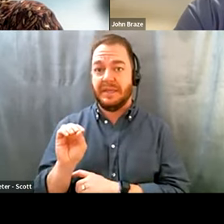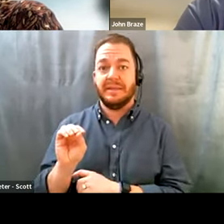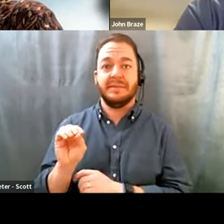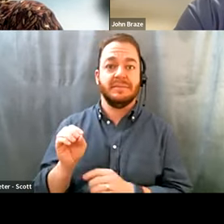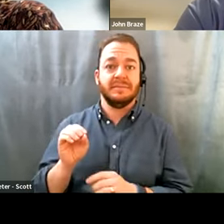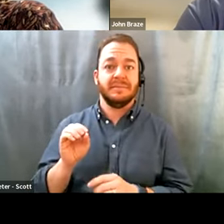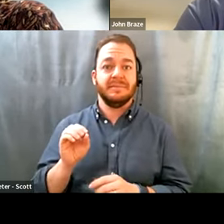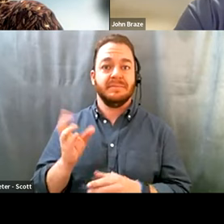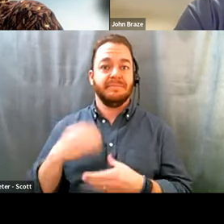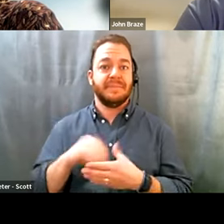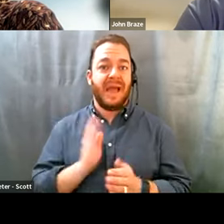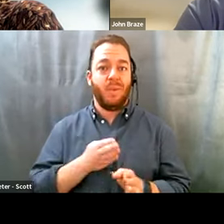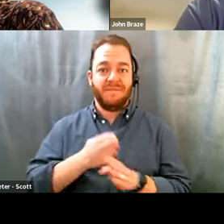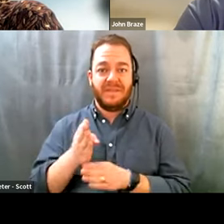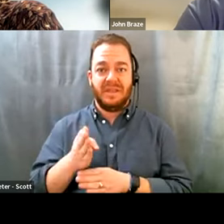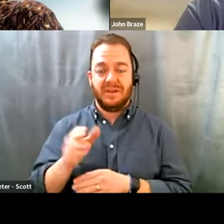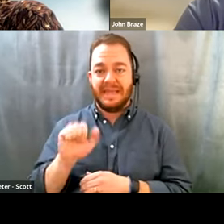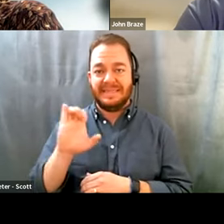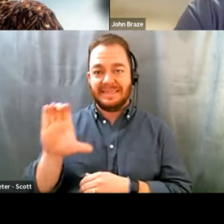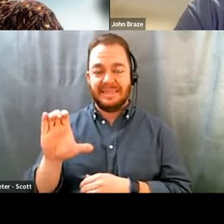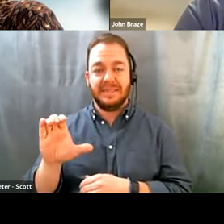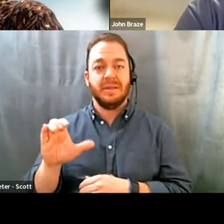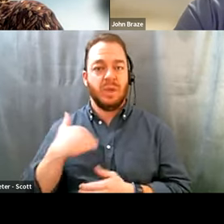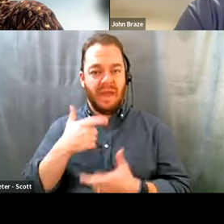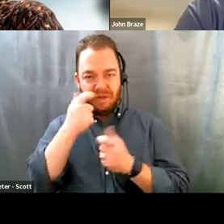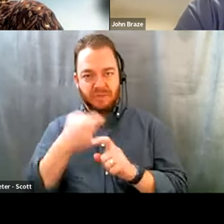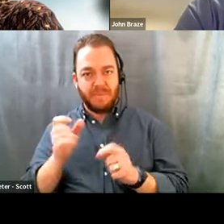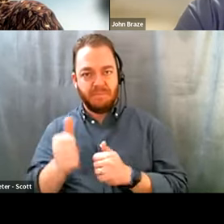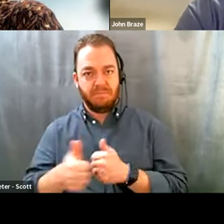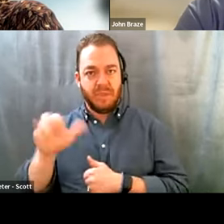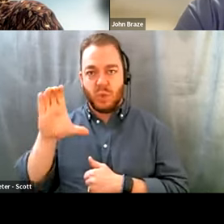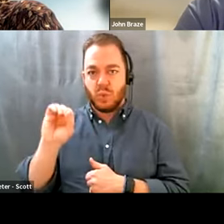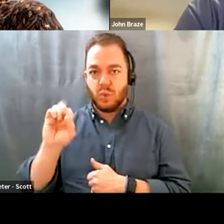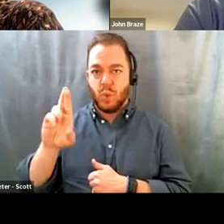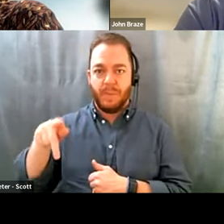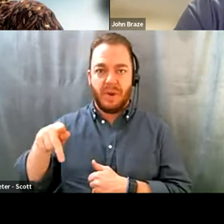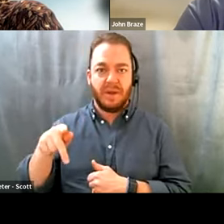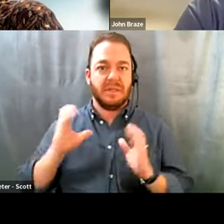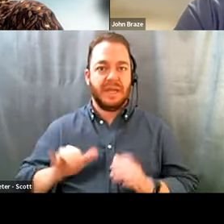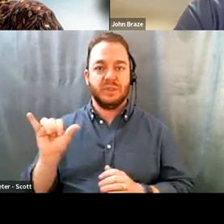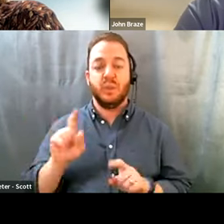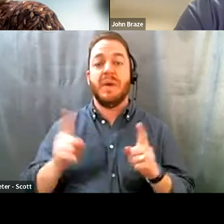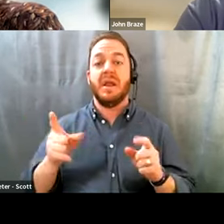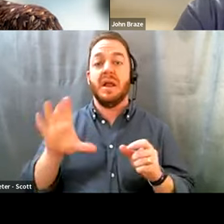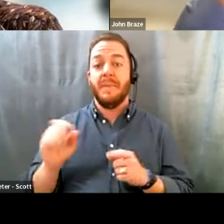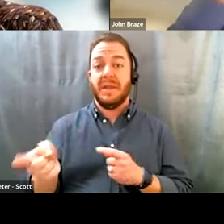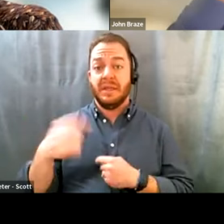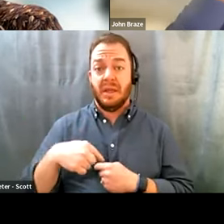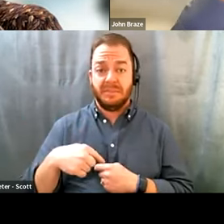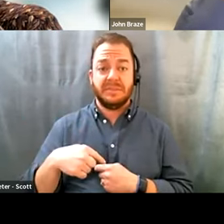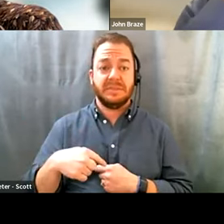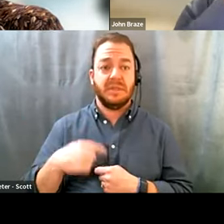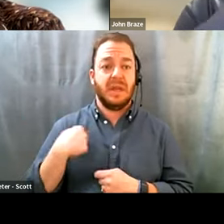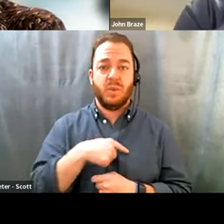space, we even have some interest from some corporate clients as well. But a company comes in and we don't want them to just